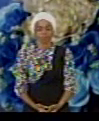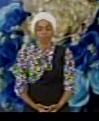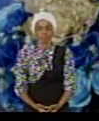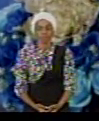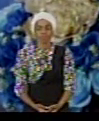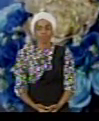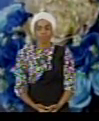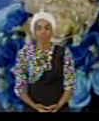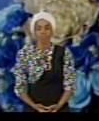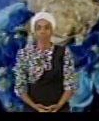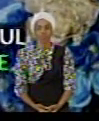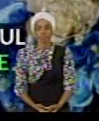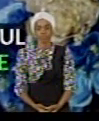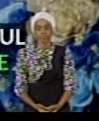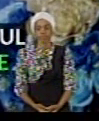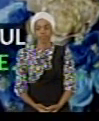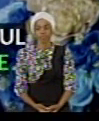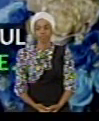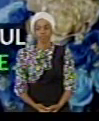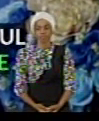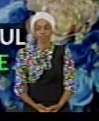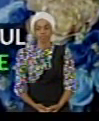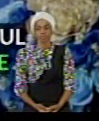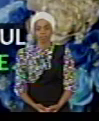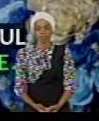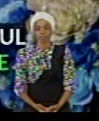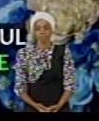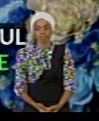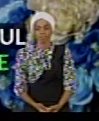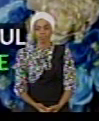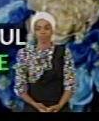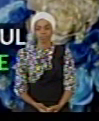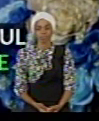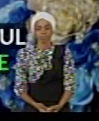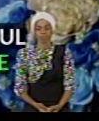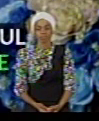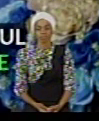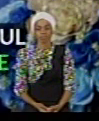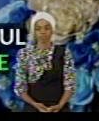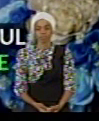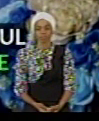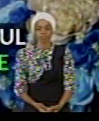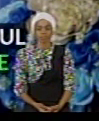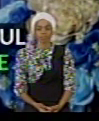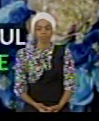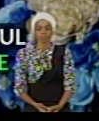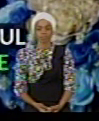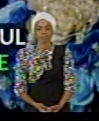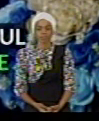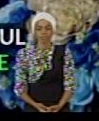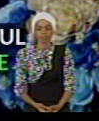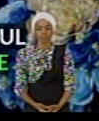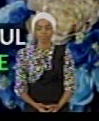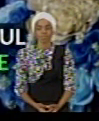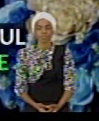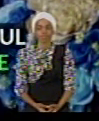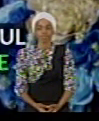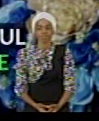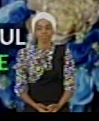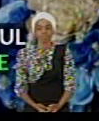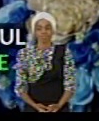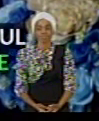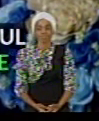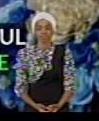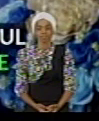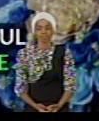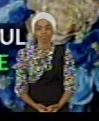betides. Though the conflict be fierce and long, though the tempter may my heart assail, in my weakness yet I am strong,